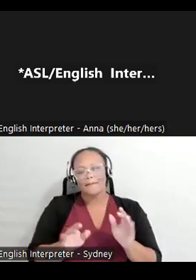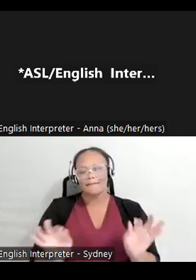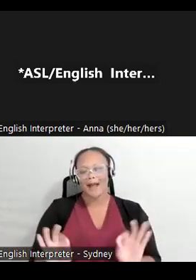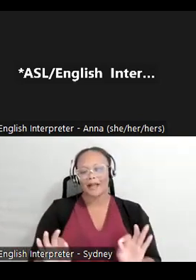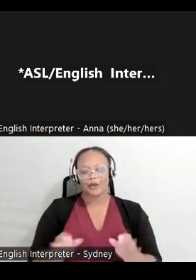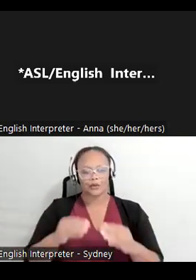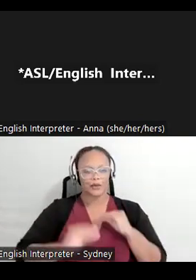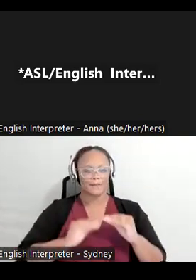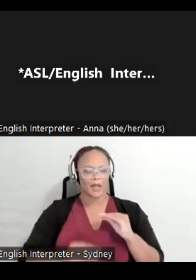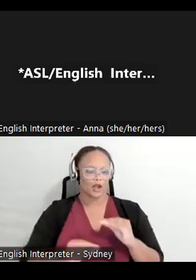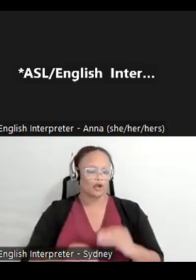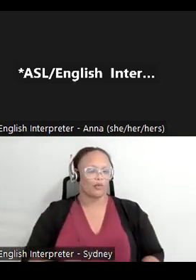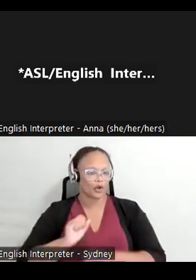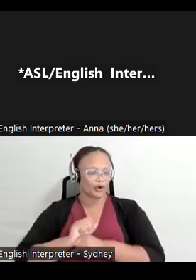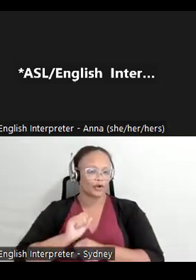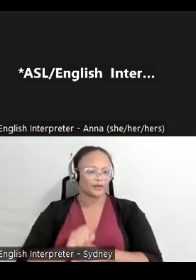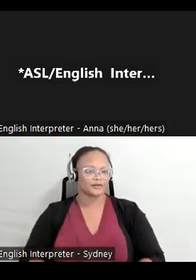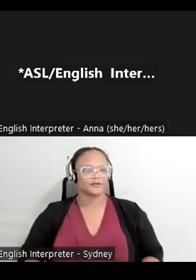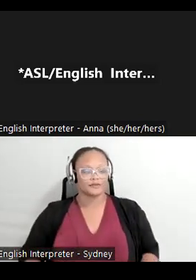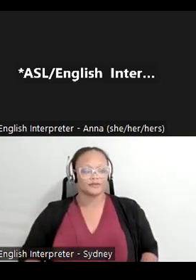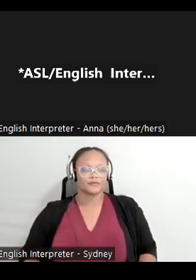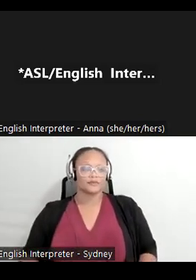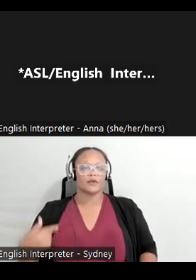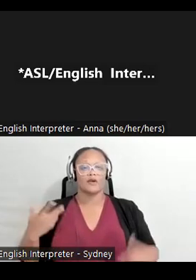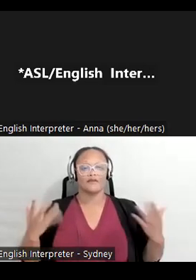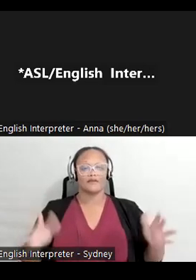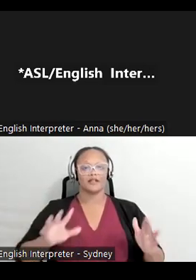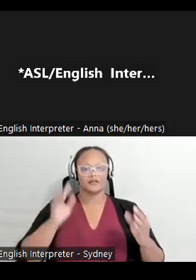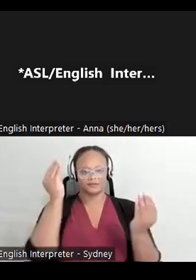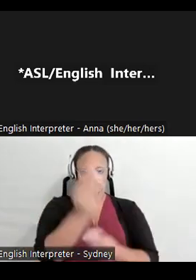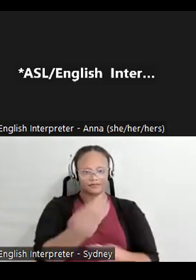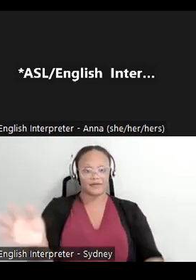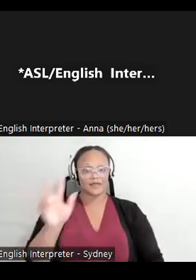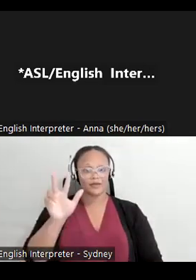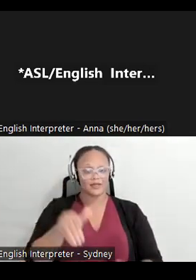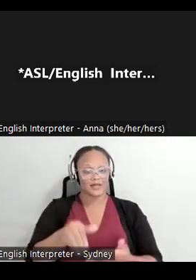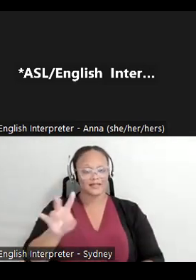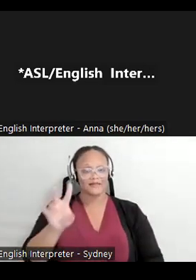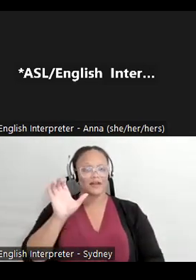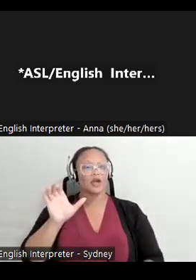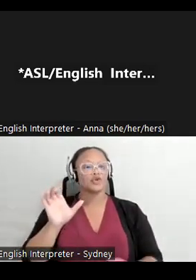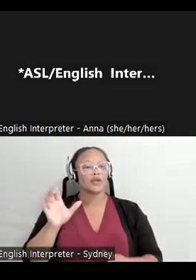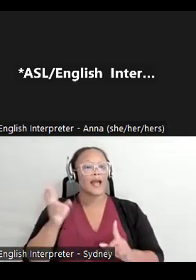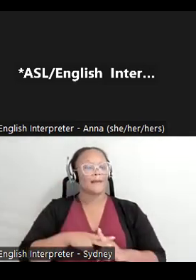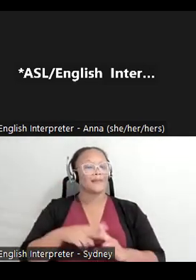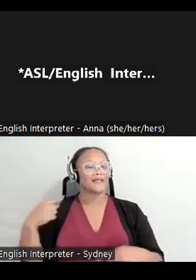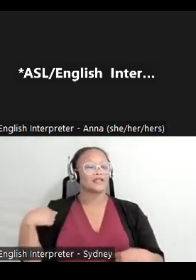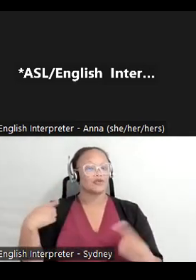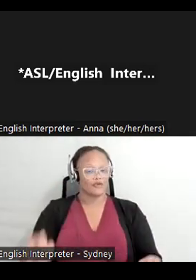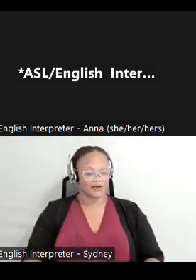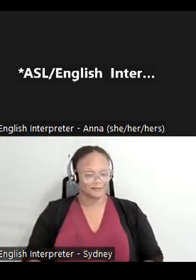has notified over 3,700 applicants to date, so quite a bit. CDSS,